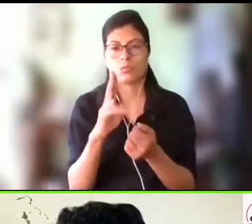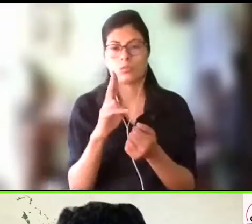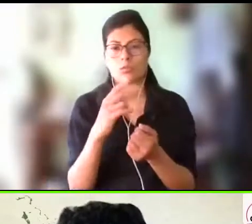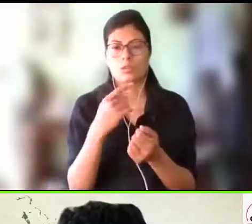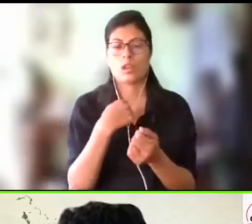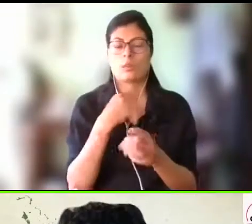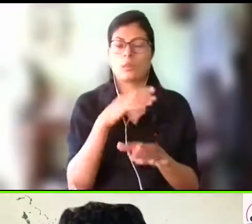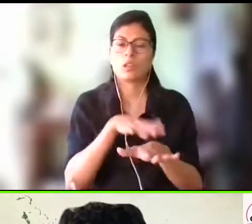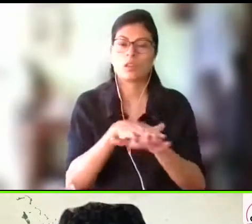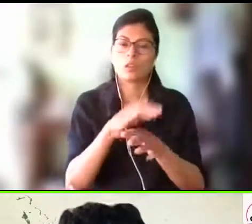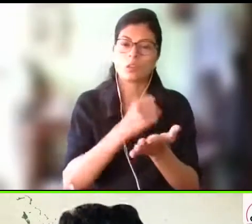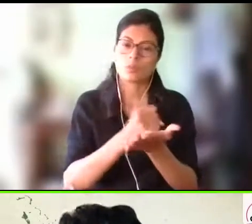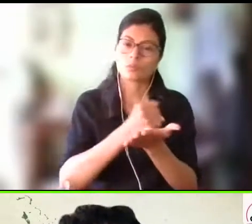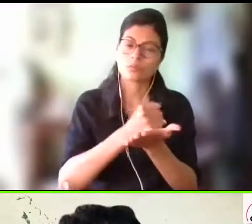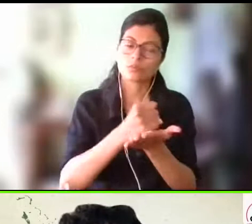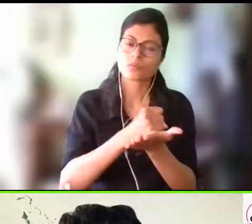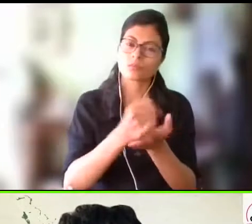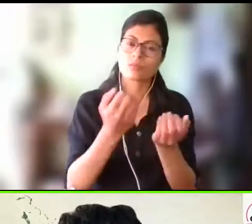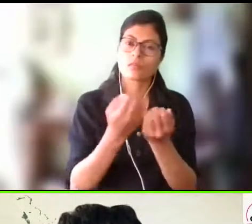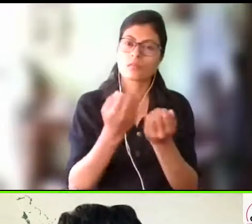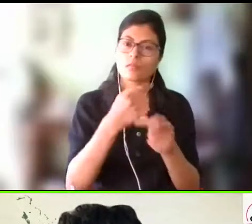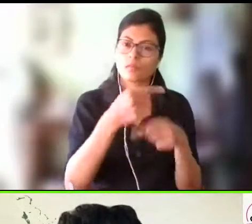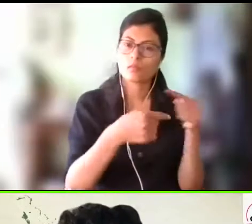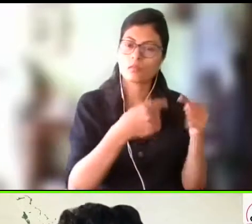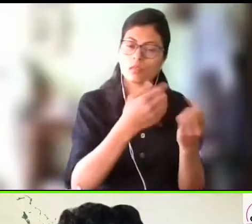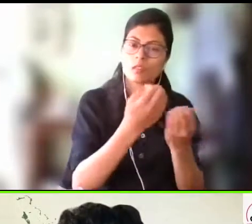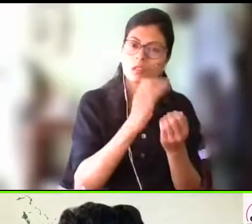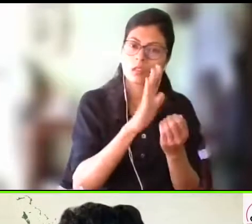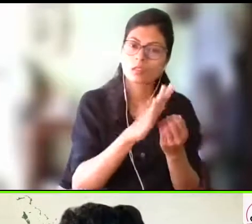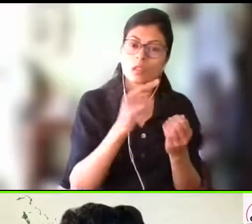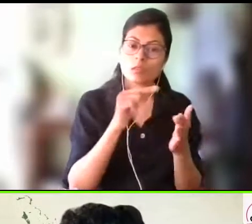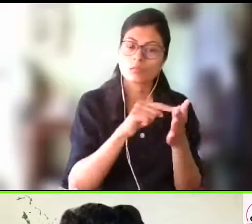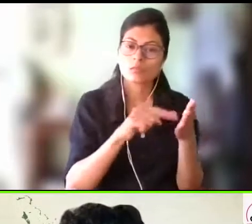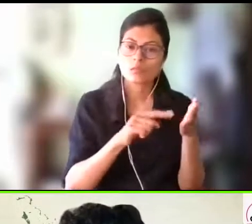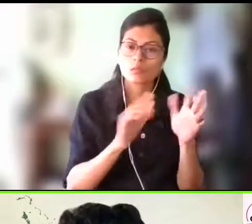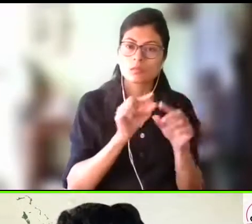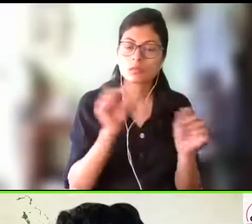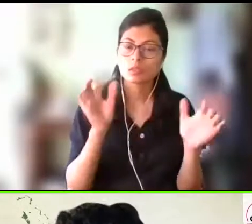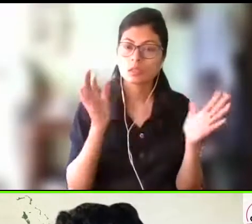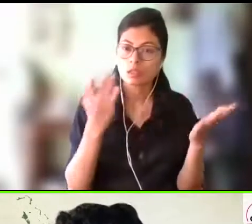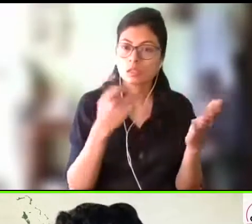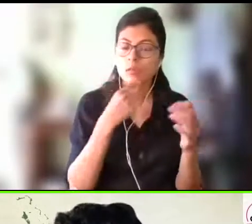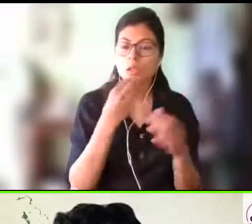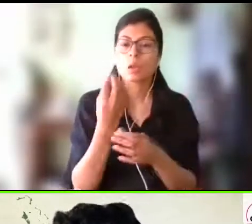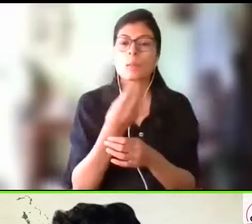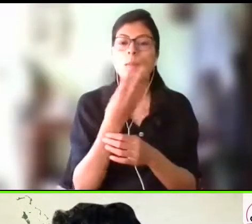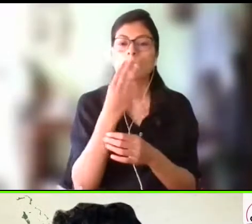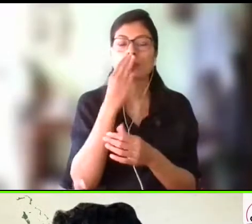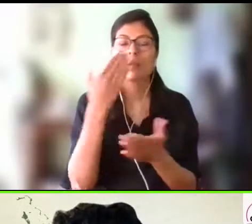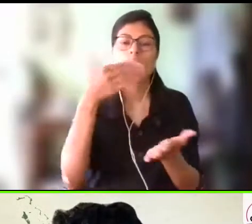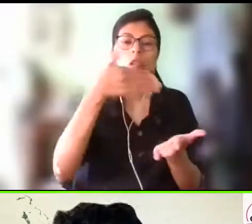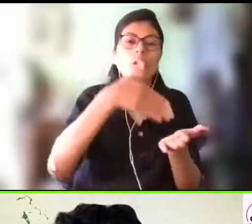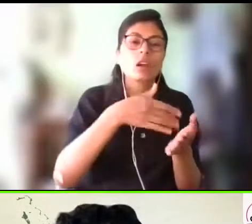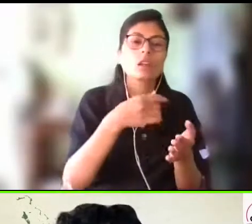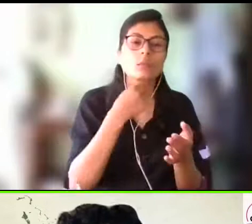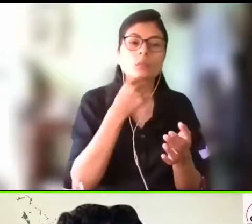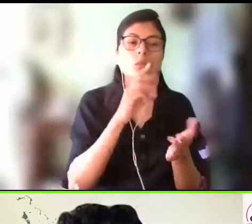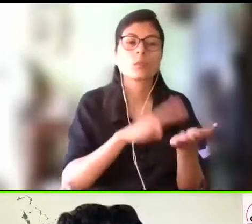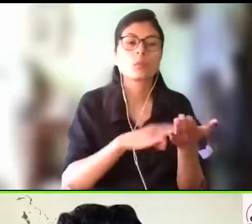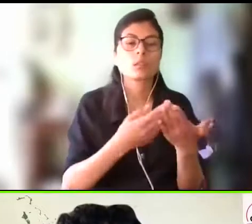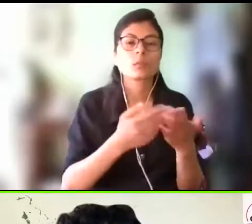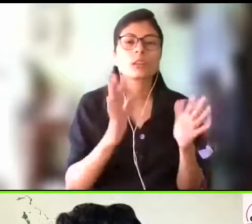risk disaster finance and then how they can lobby to ensure that the ones that the tools that are being developed